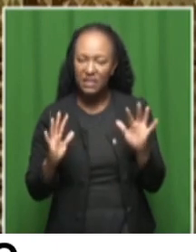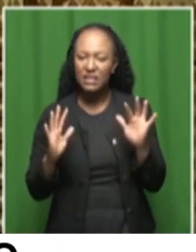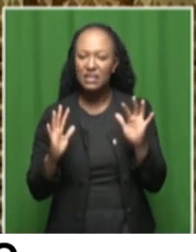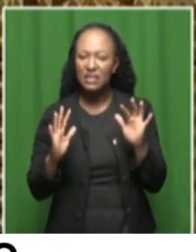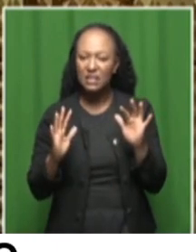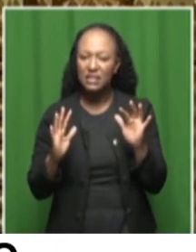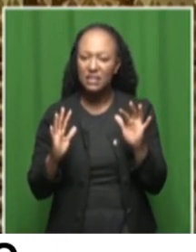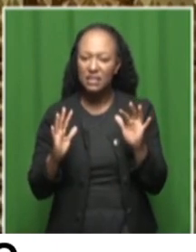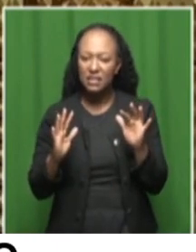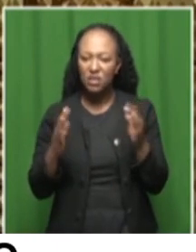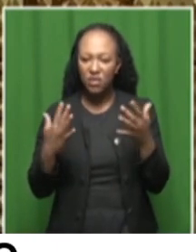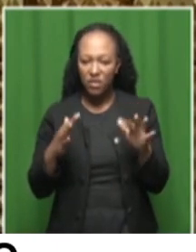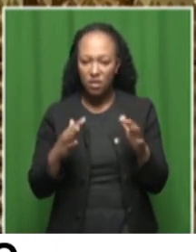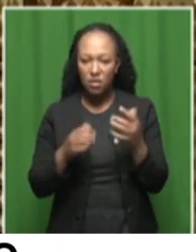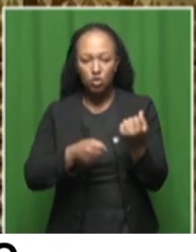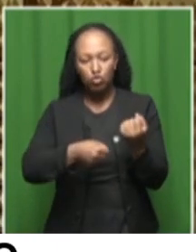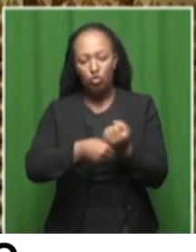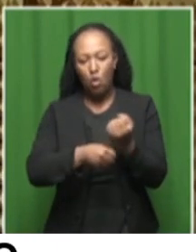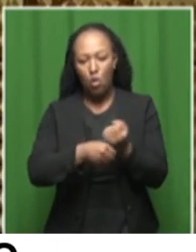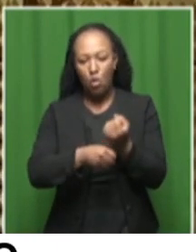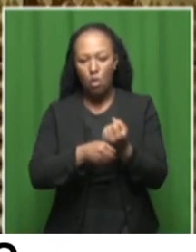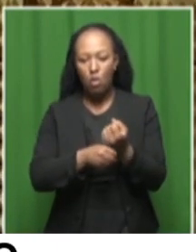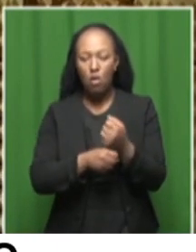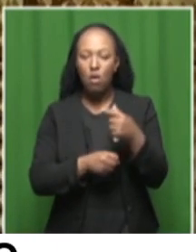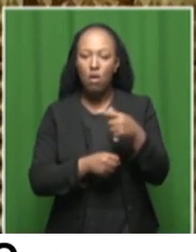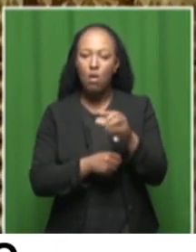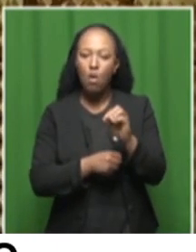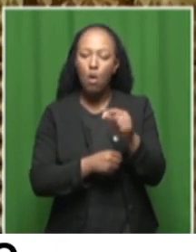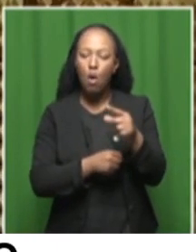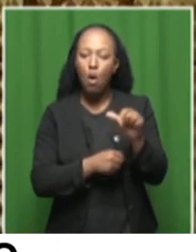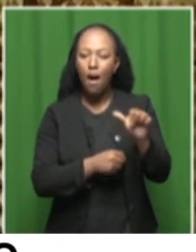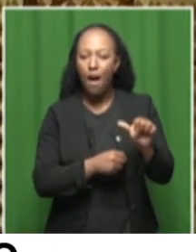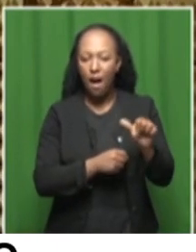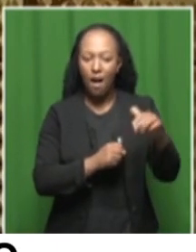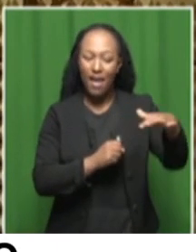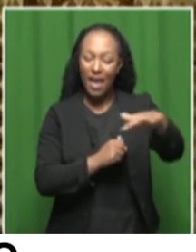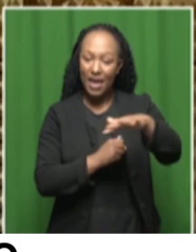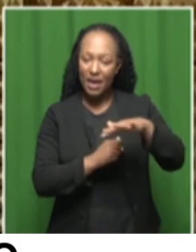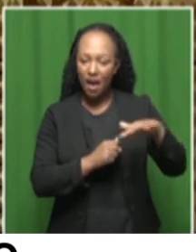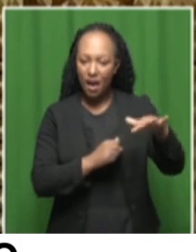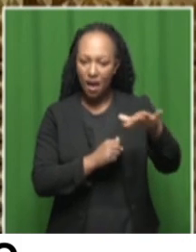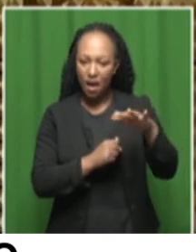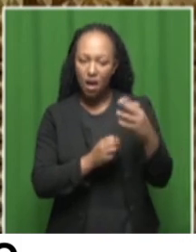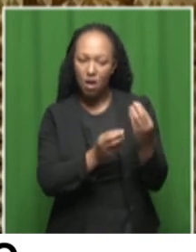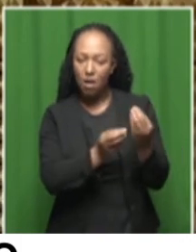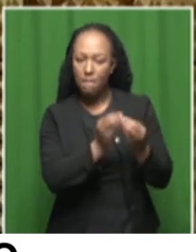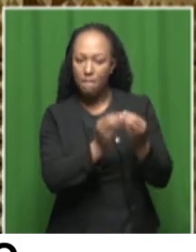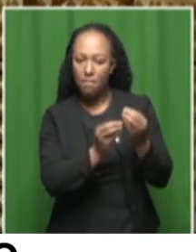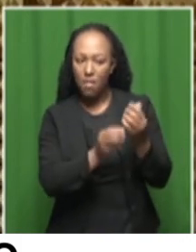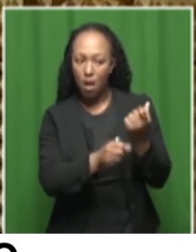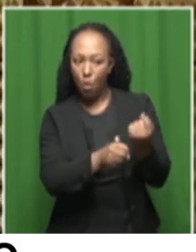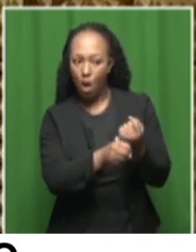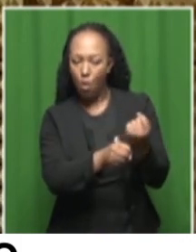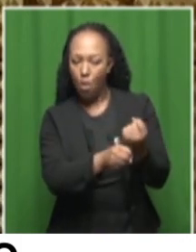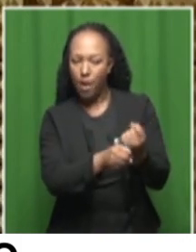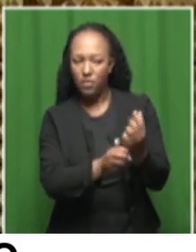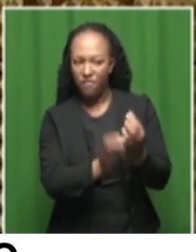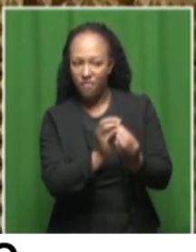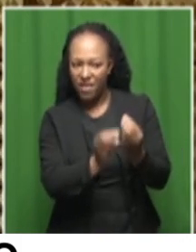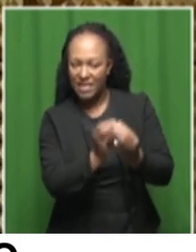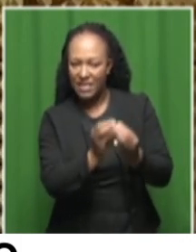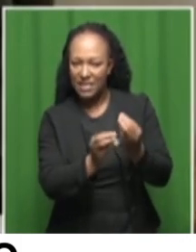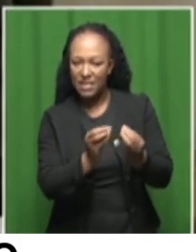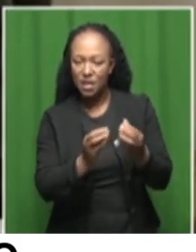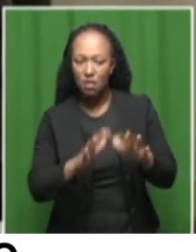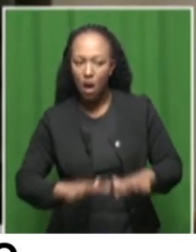some drastic work around the Gogga area, and as we speak today, we are just left with the final stages of fixing the